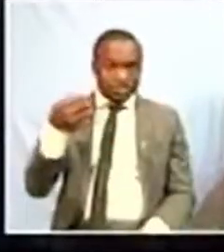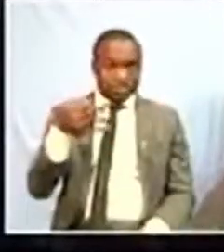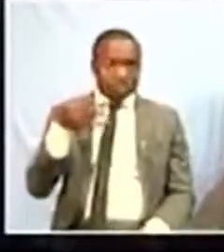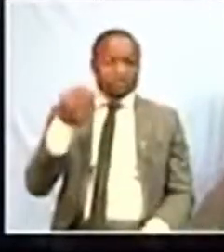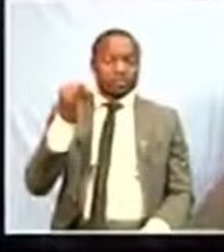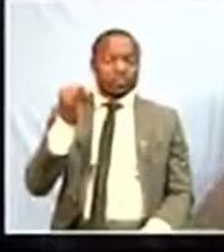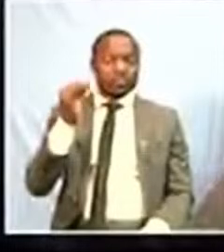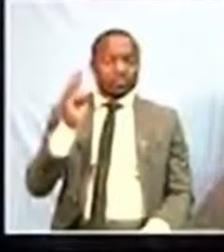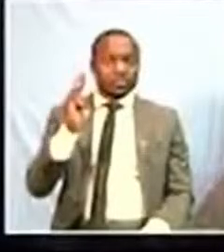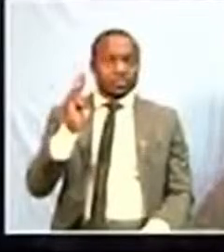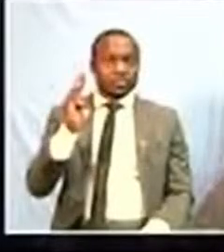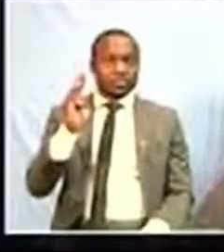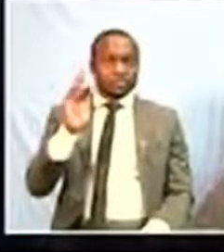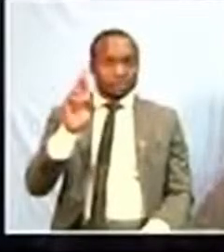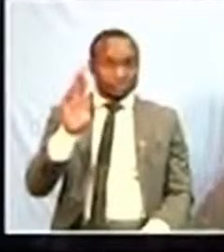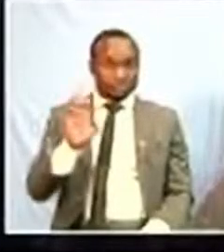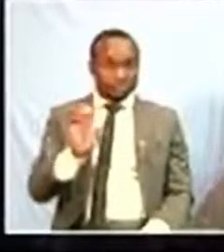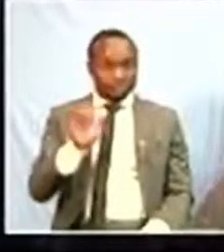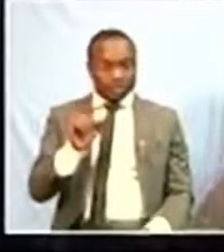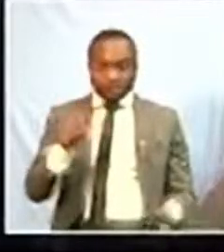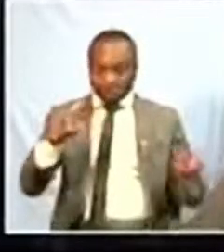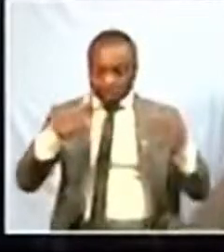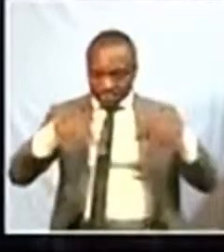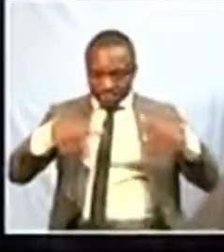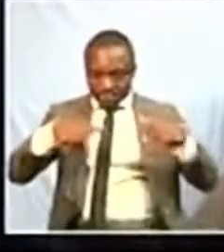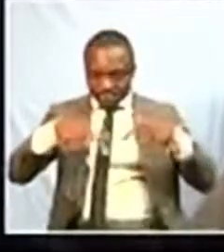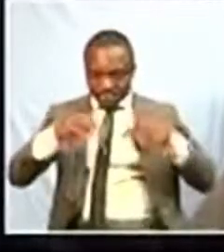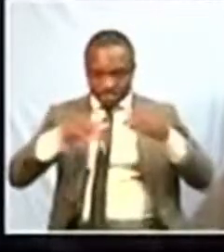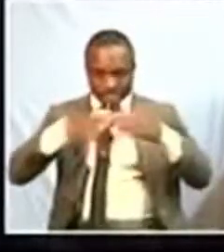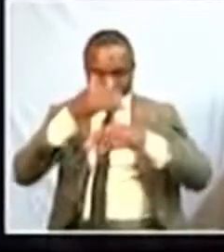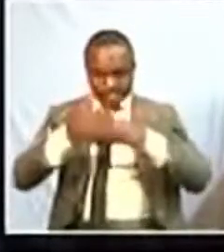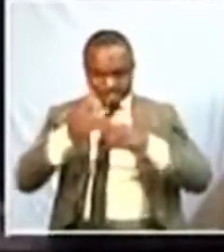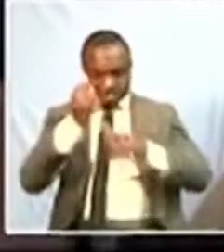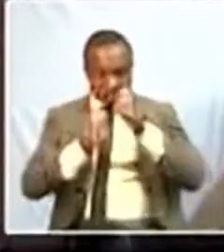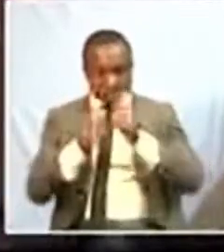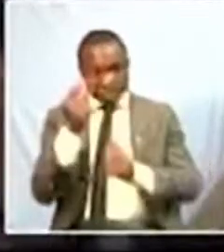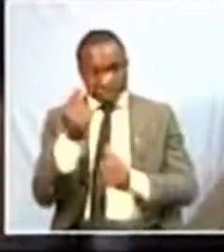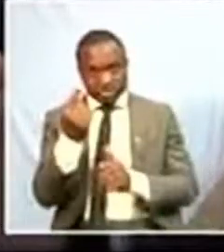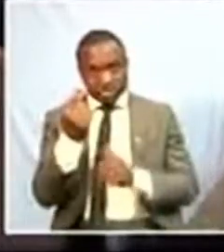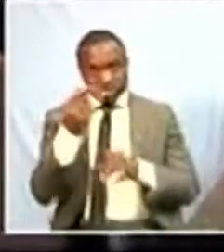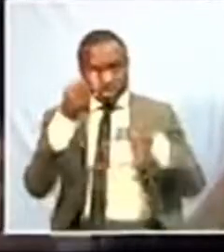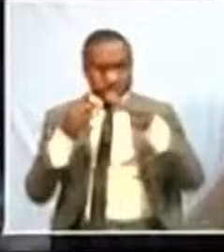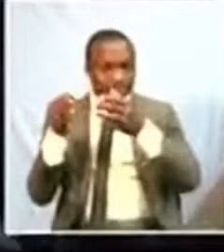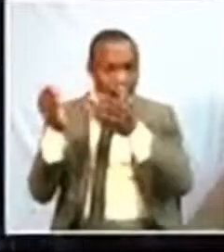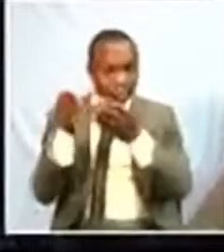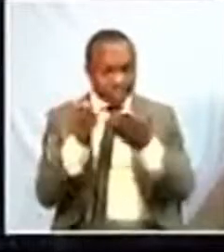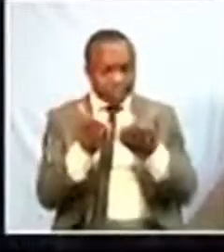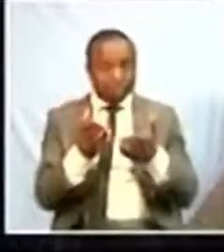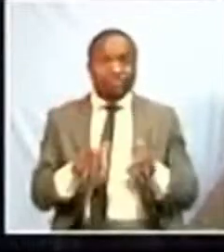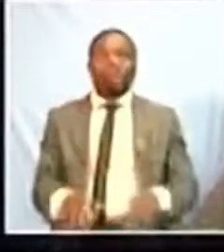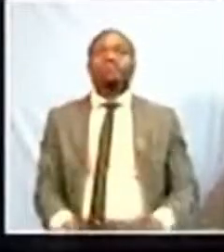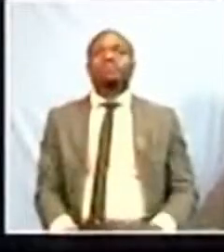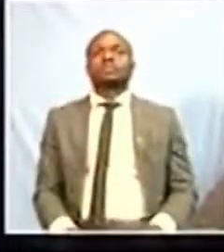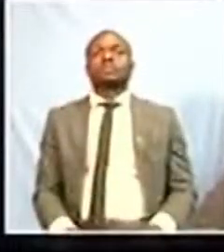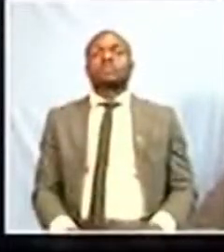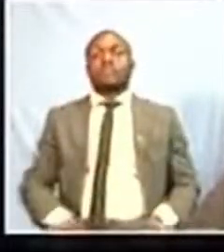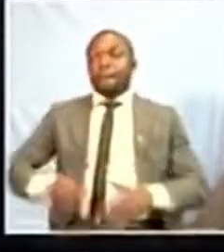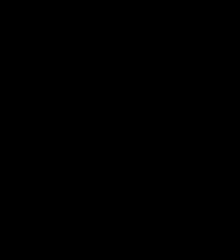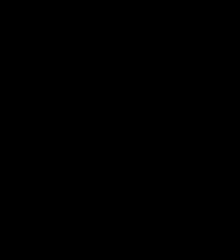it locally or abroad? If we are to bring the